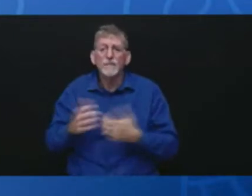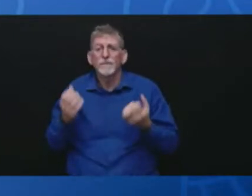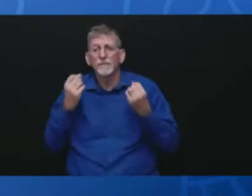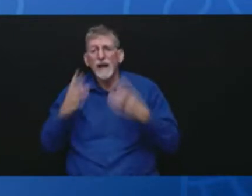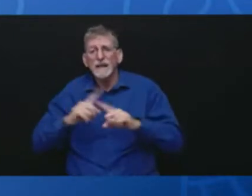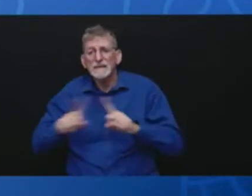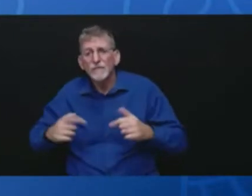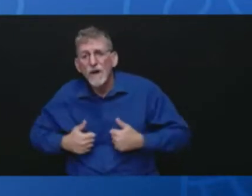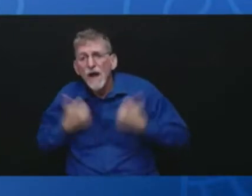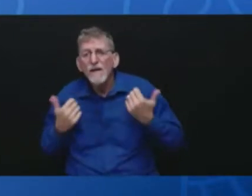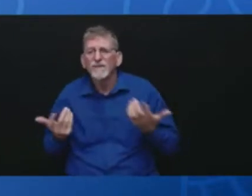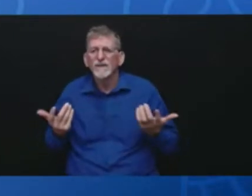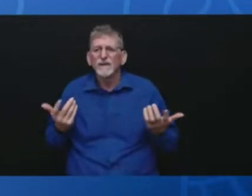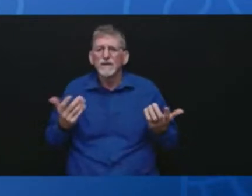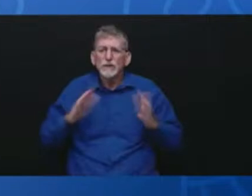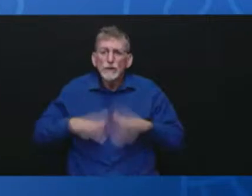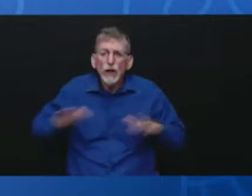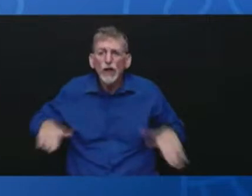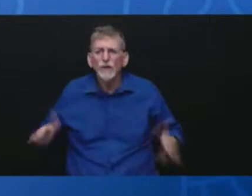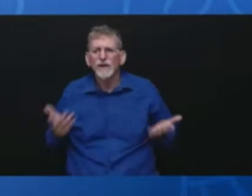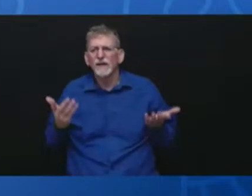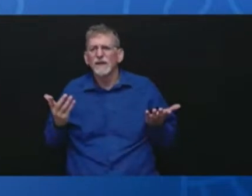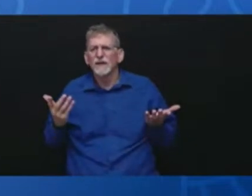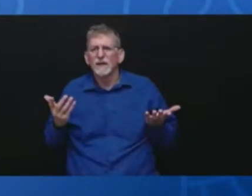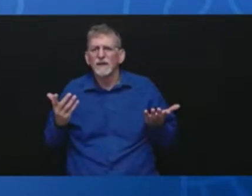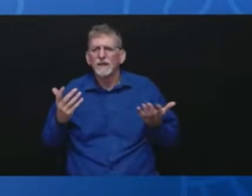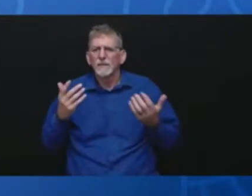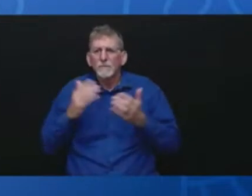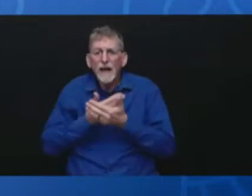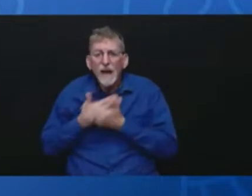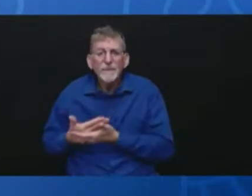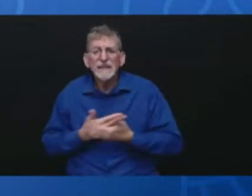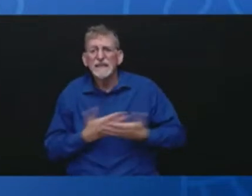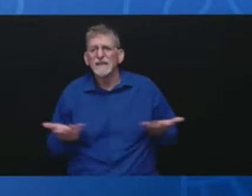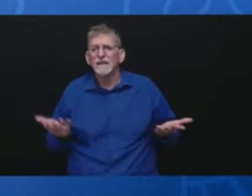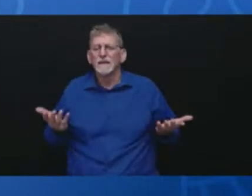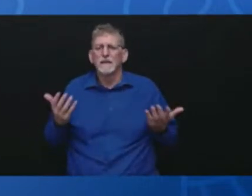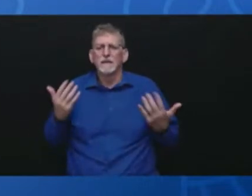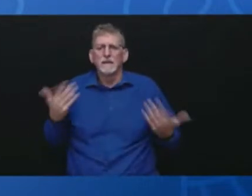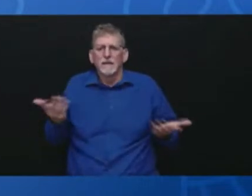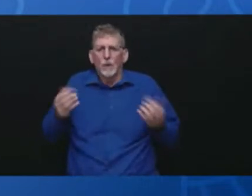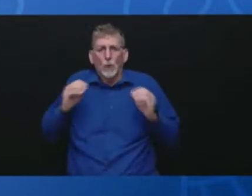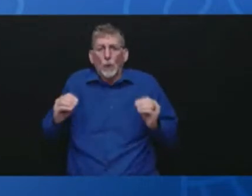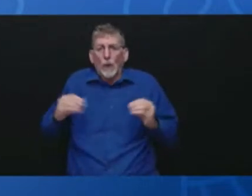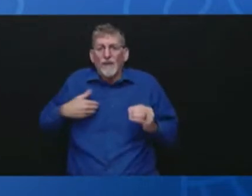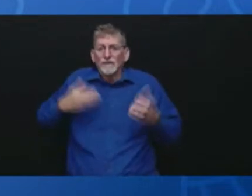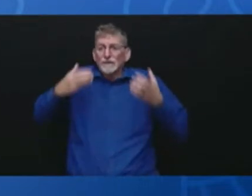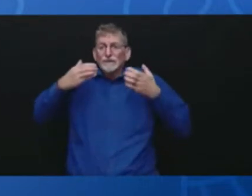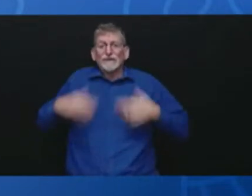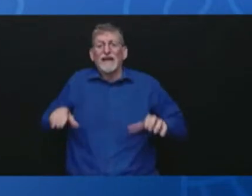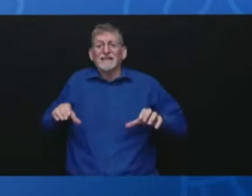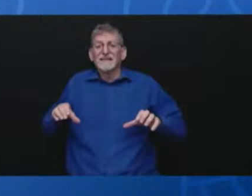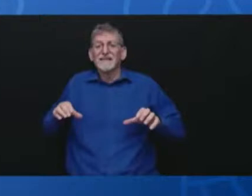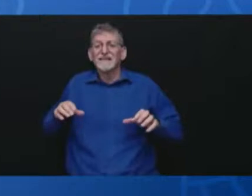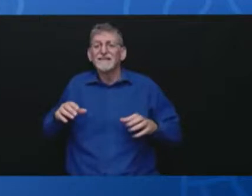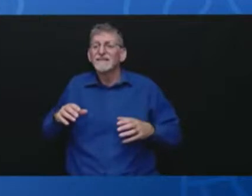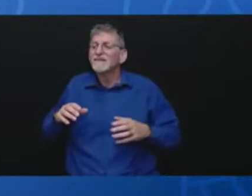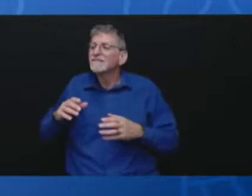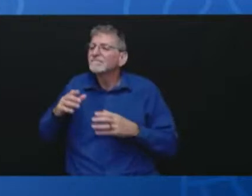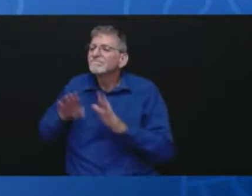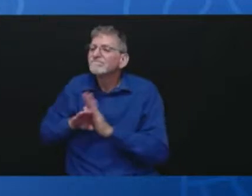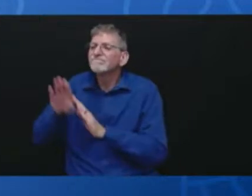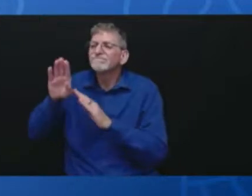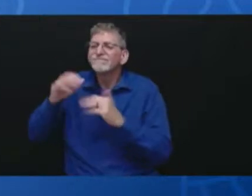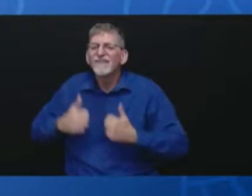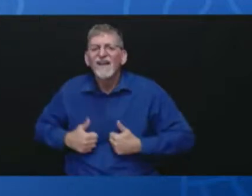and the children and the babies who didn't have a chance to seek their fortunes or their life dreams